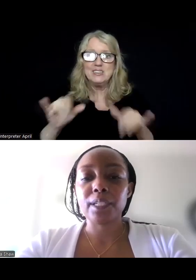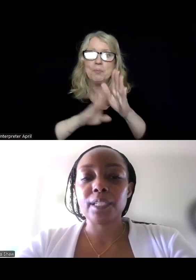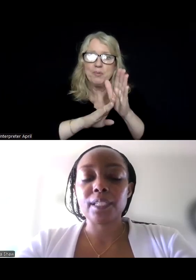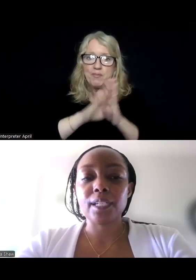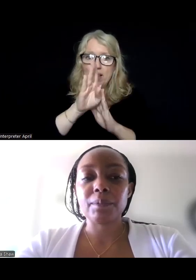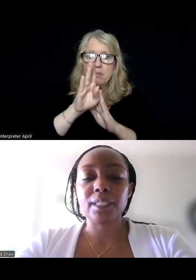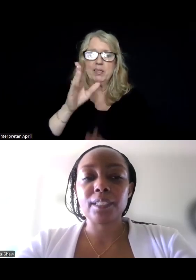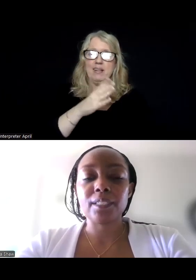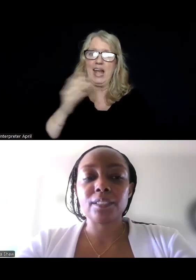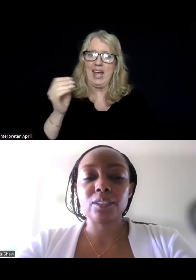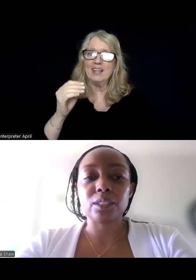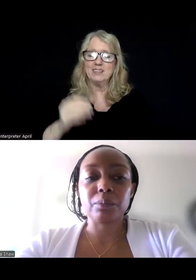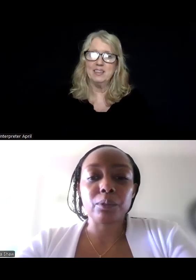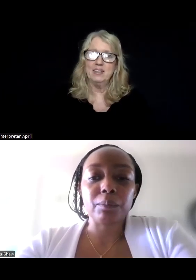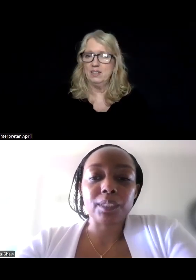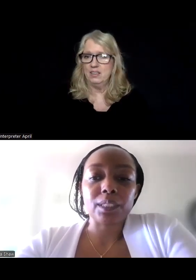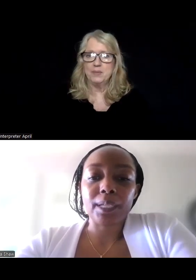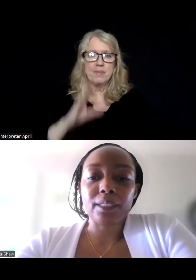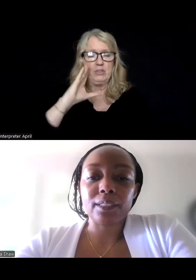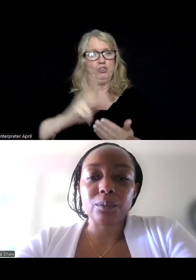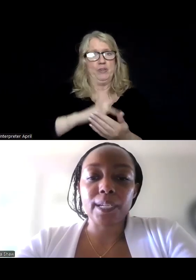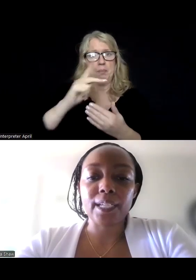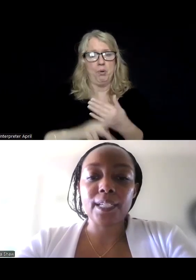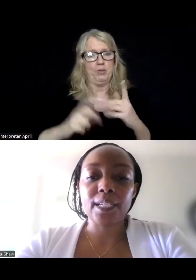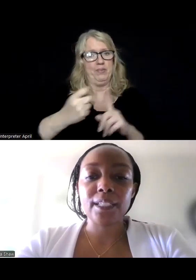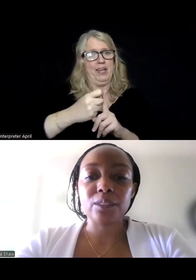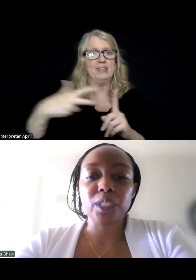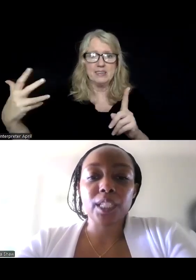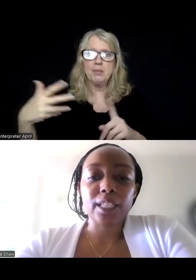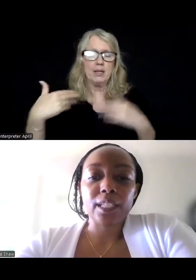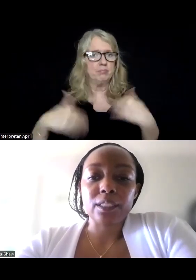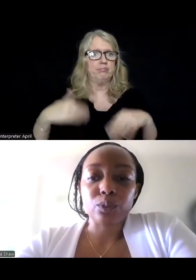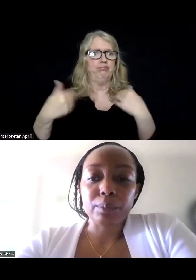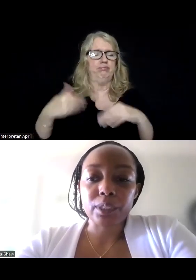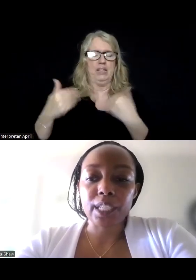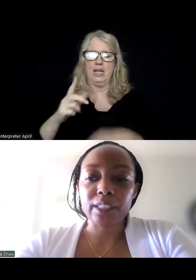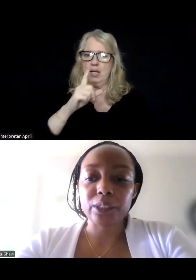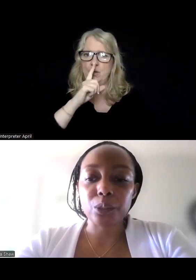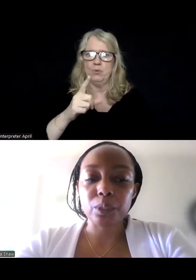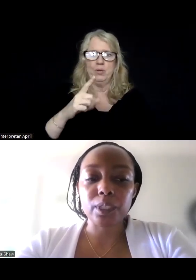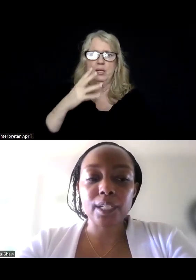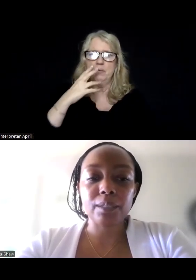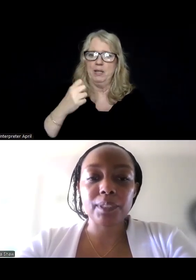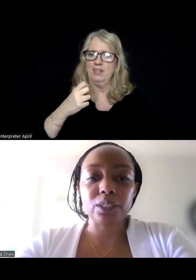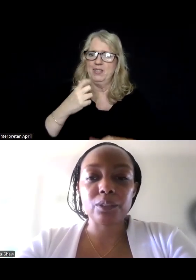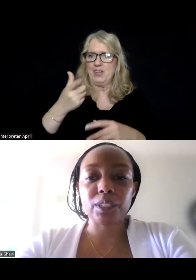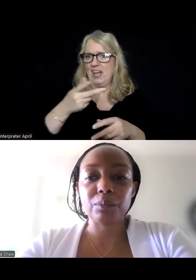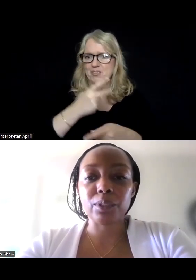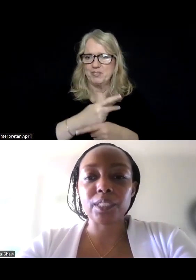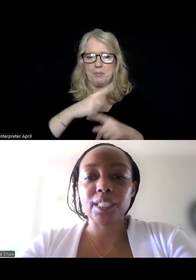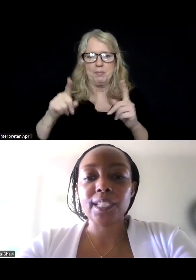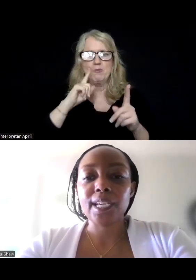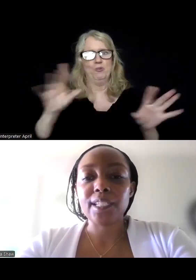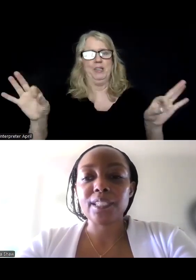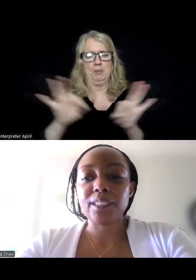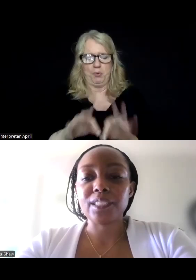and just in a program that's expanded in this way and is really, I think, a disruptor to care as usual is just really